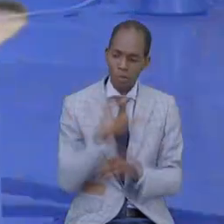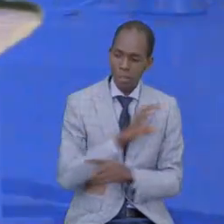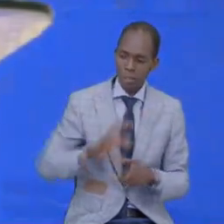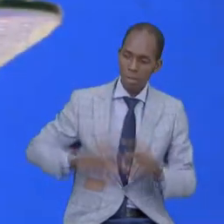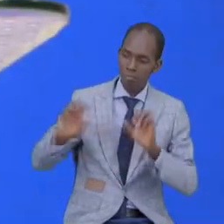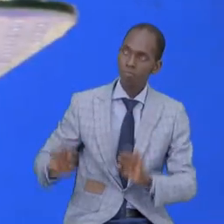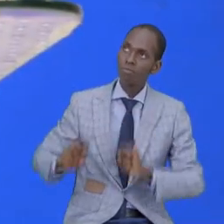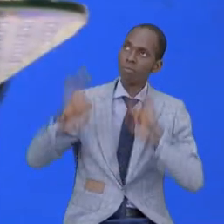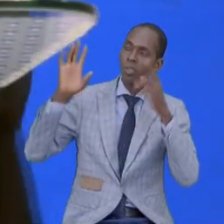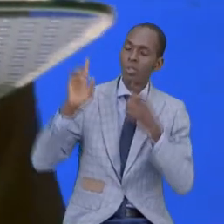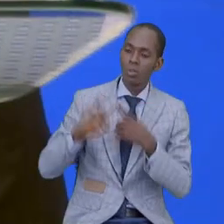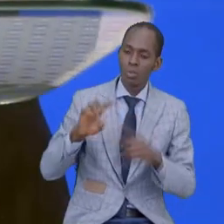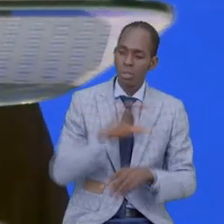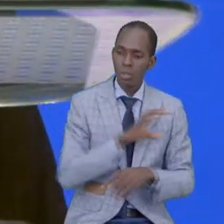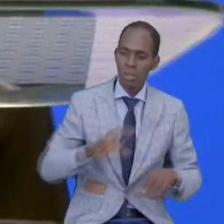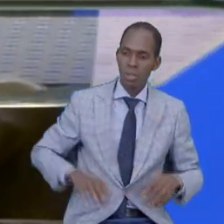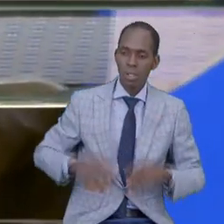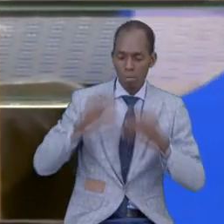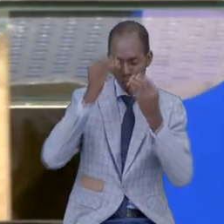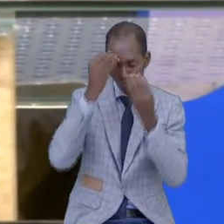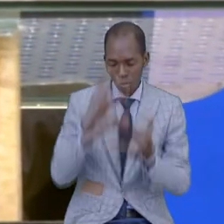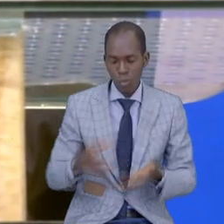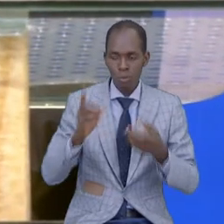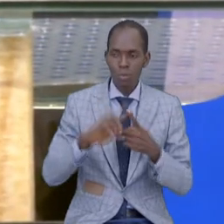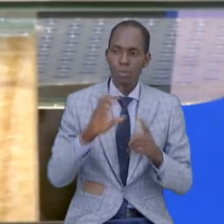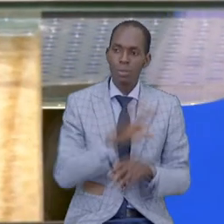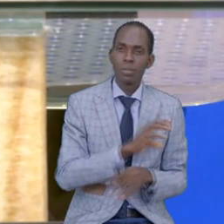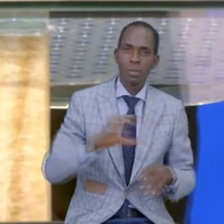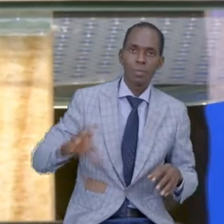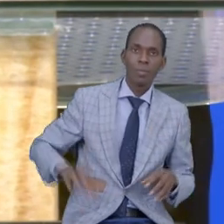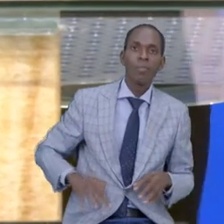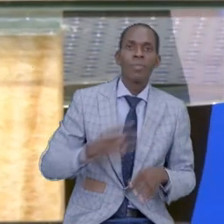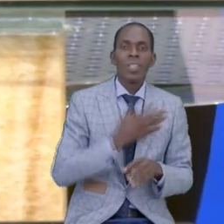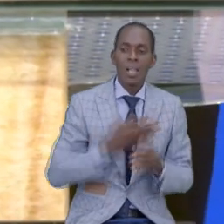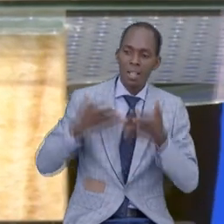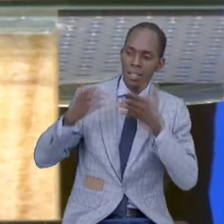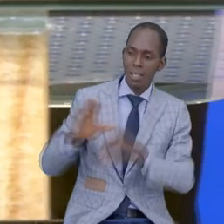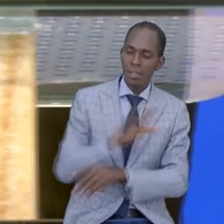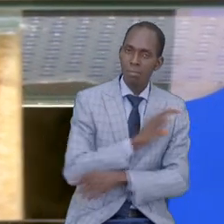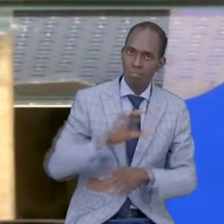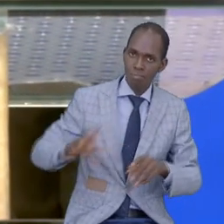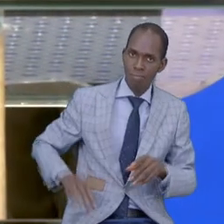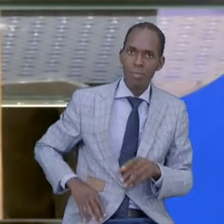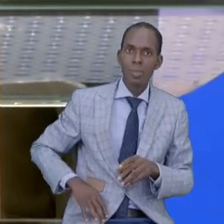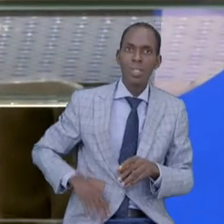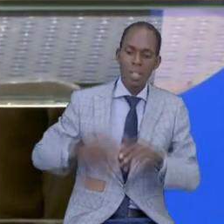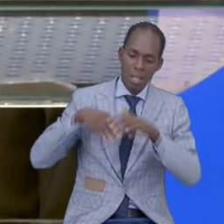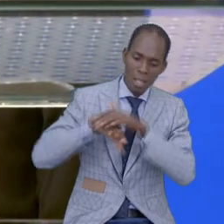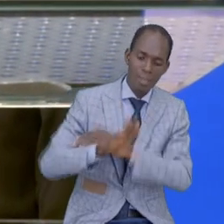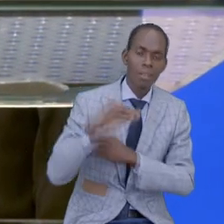lives to Christ, submit our lives to Christ, and let Him enter